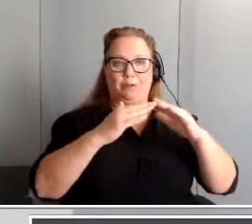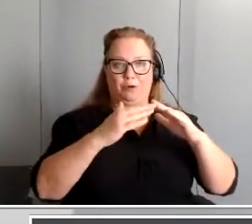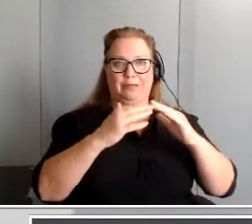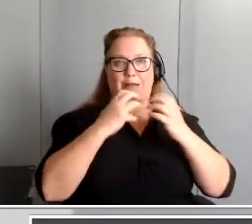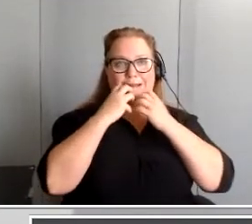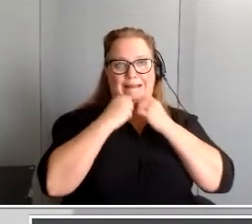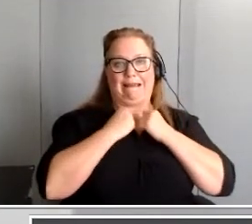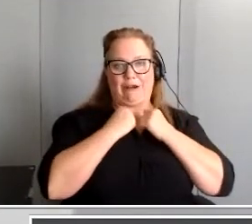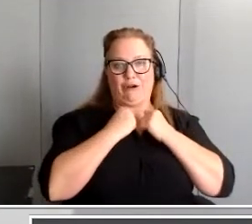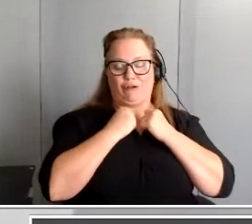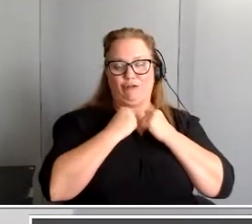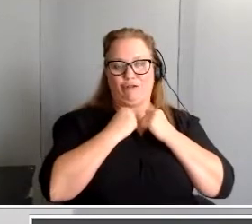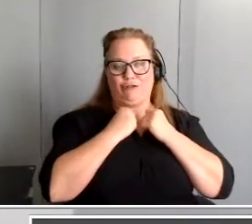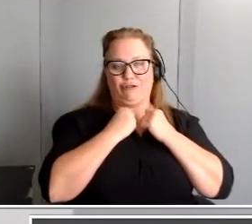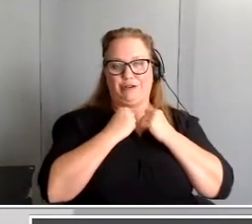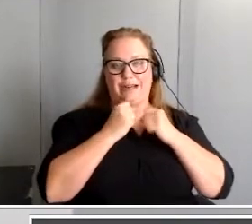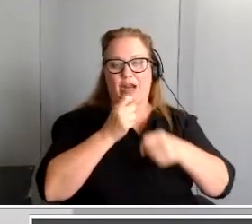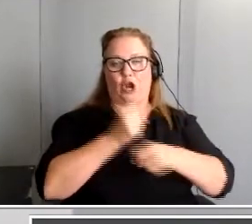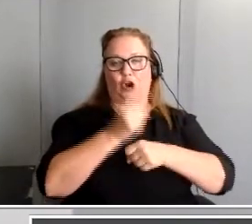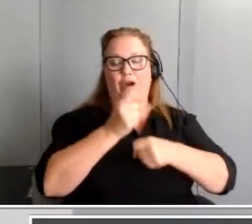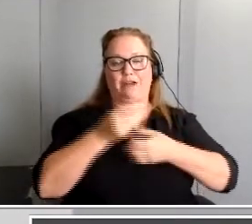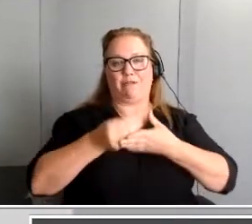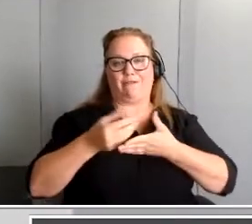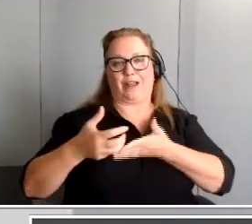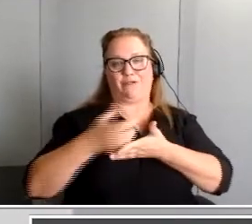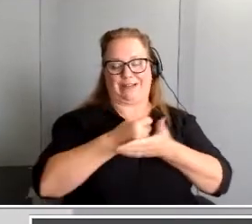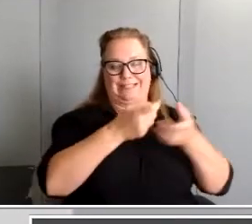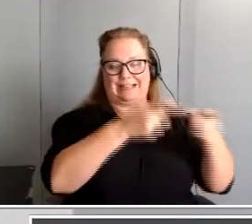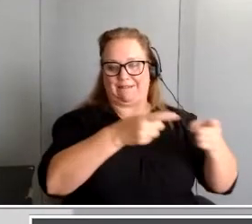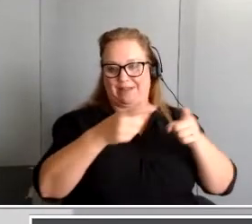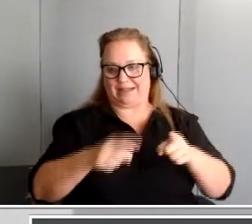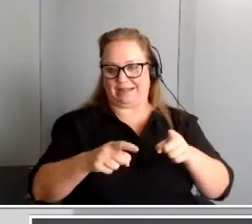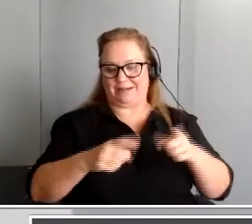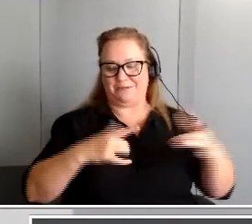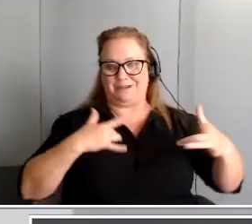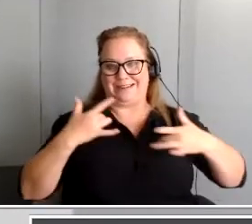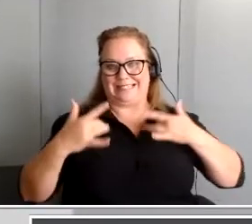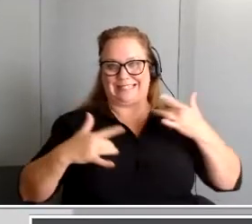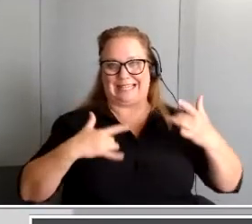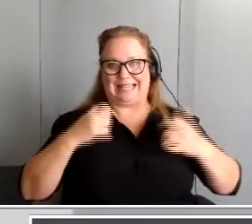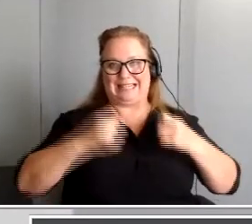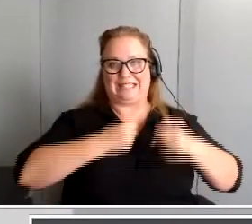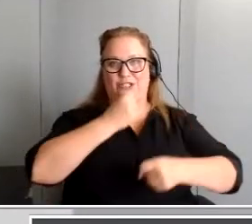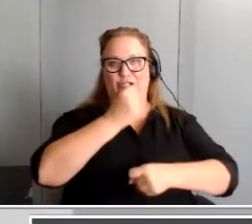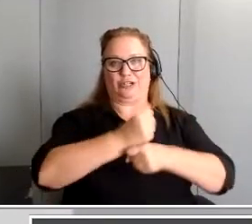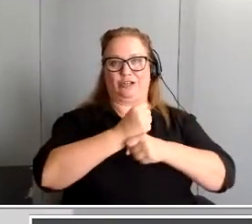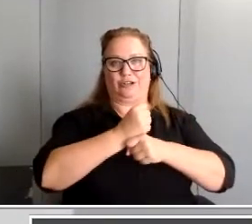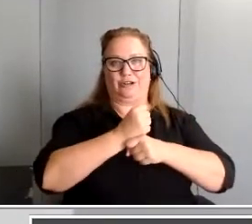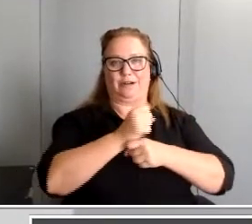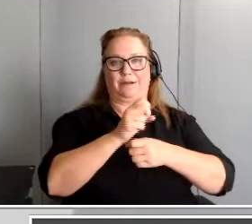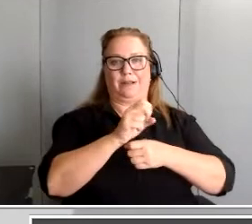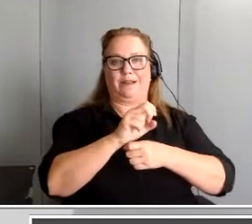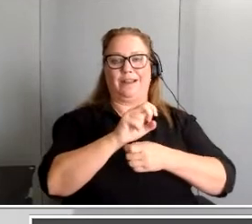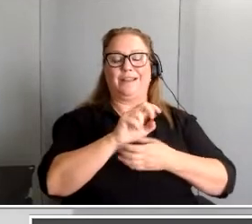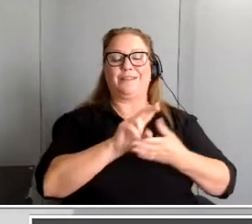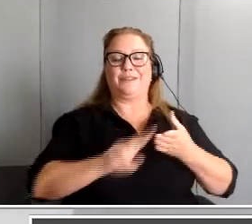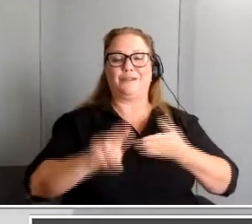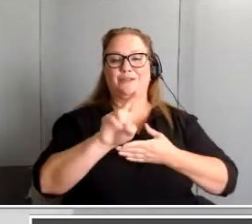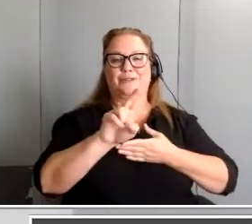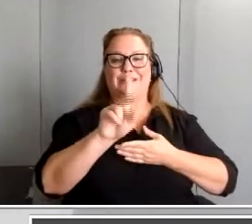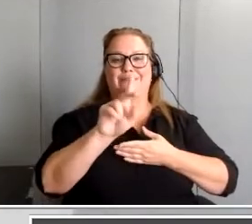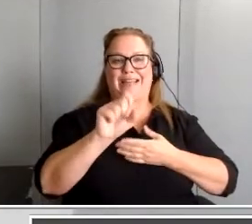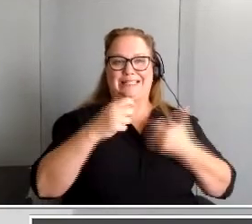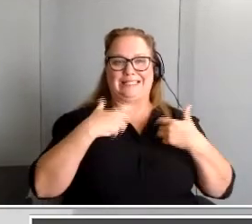care. It is our annual fundraising event, and we're very excited that this year it's presented by the University of Kansas Health